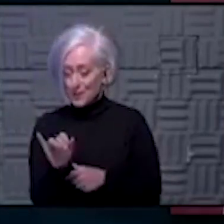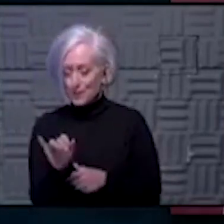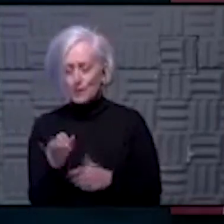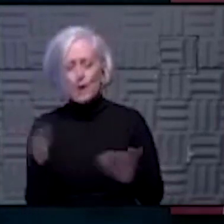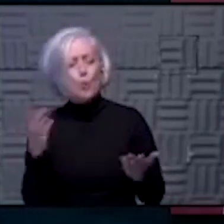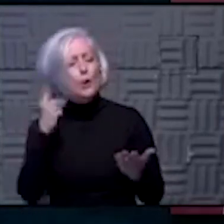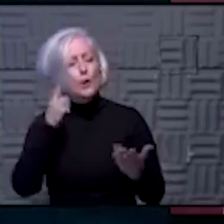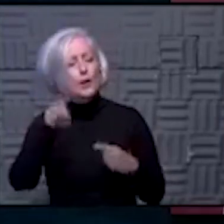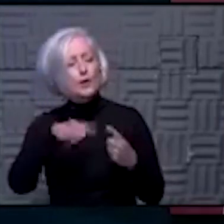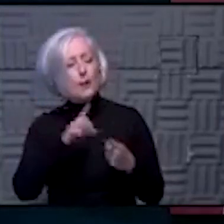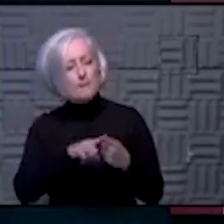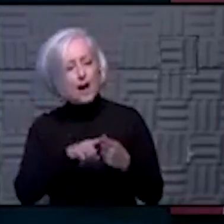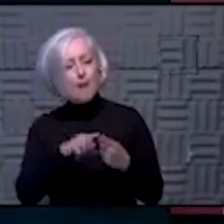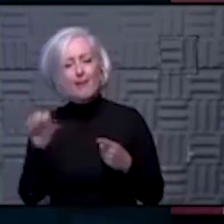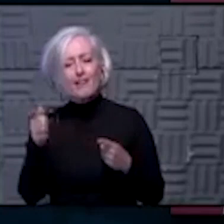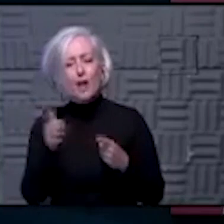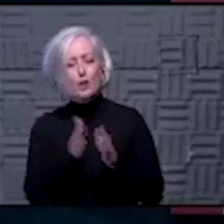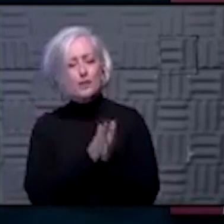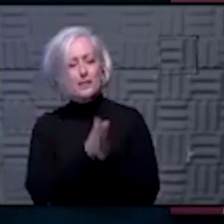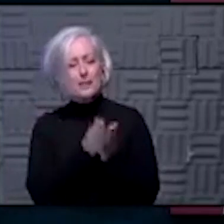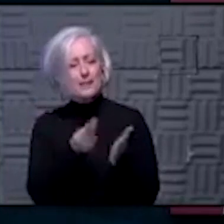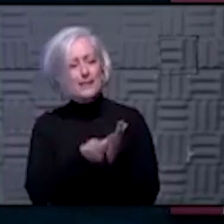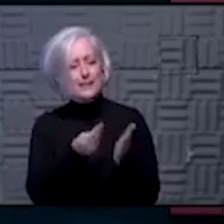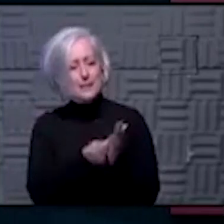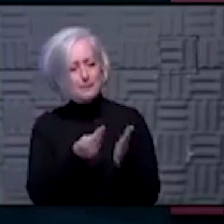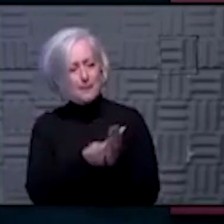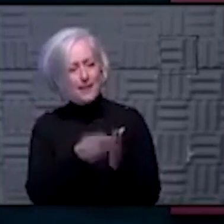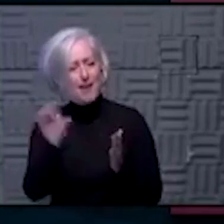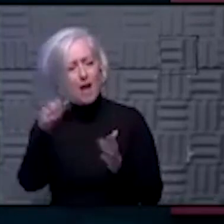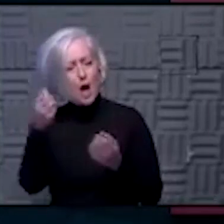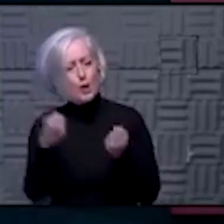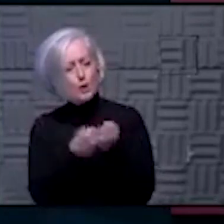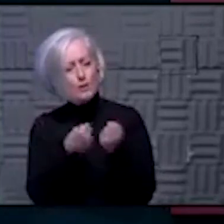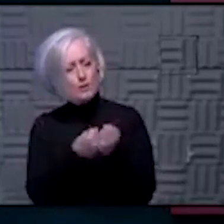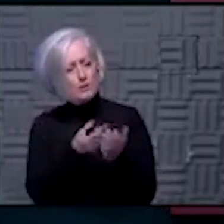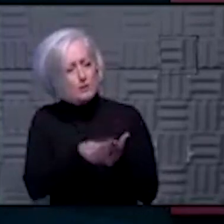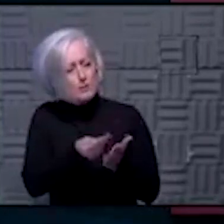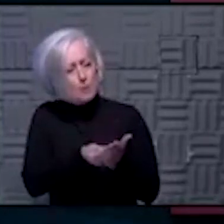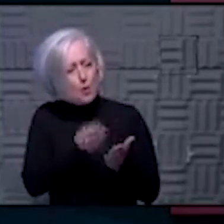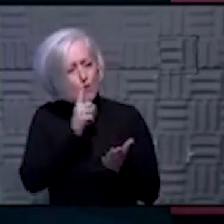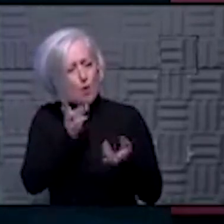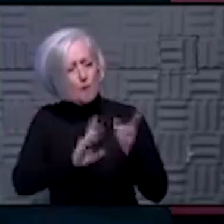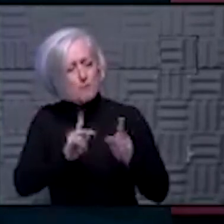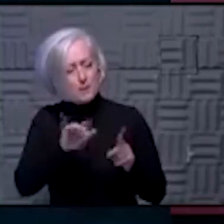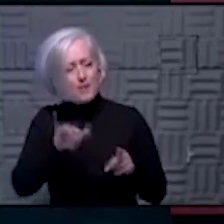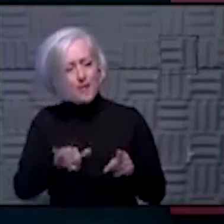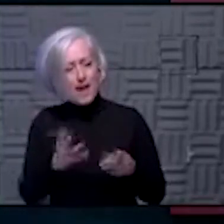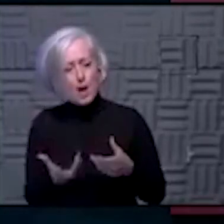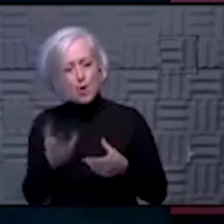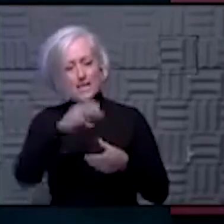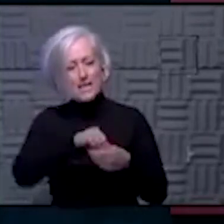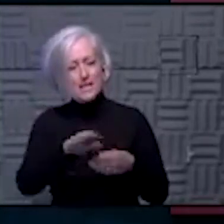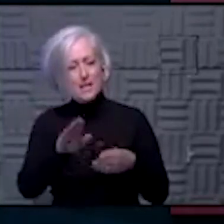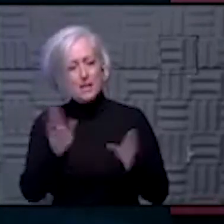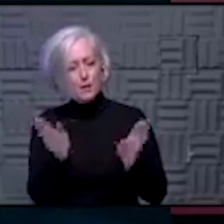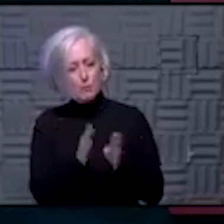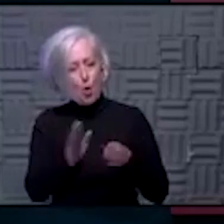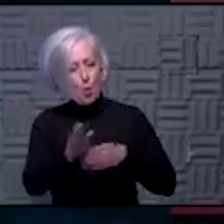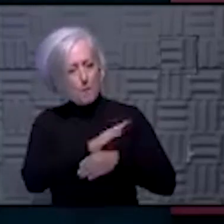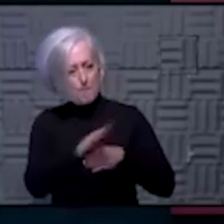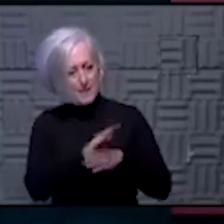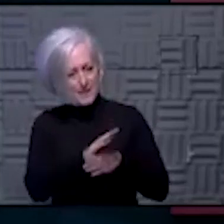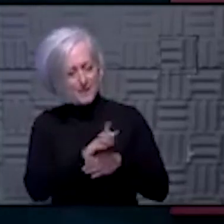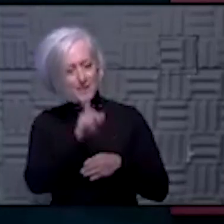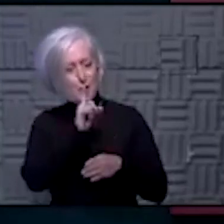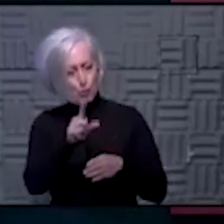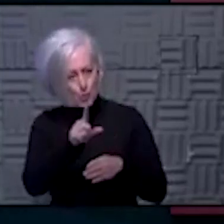the status of another stimulus package or any other aid on the way to try and help some of the folks who are involved in small business and really perhaps taking the brunt